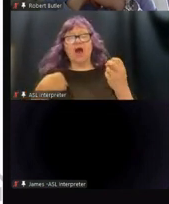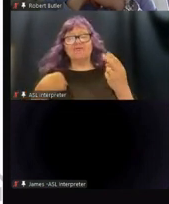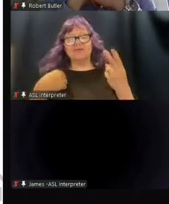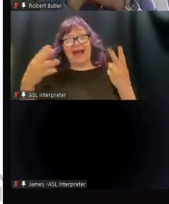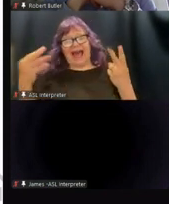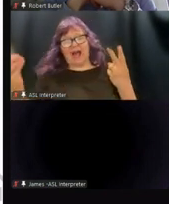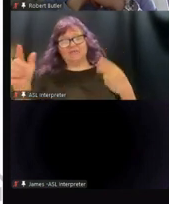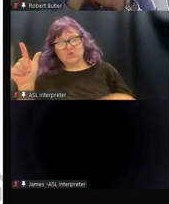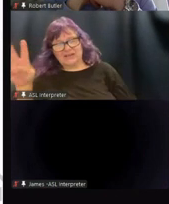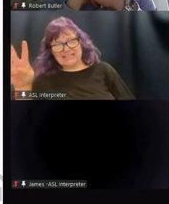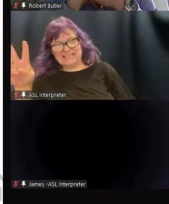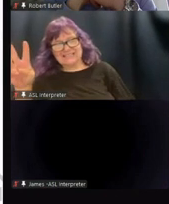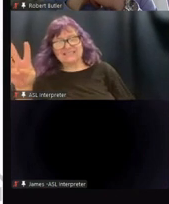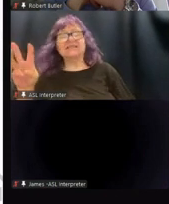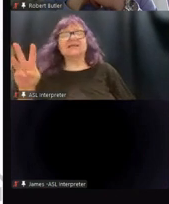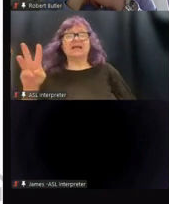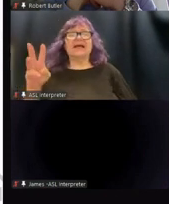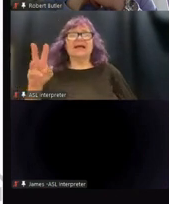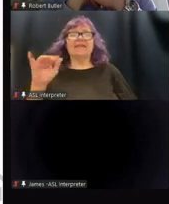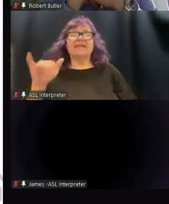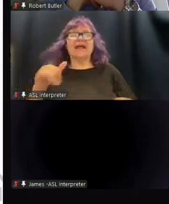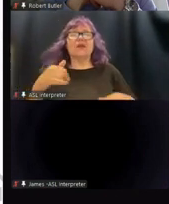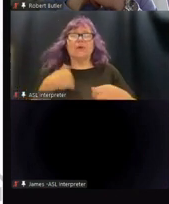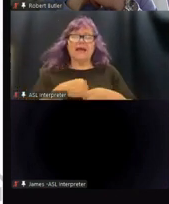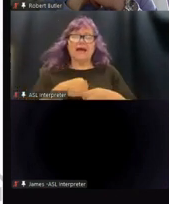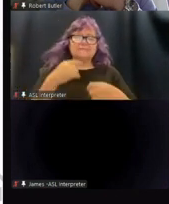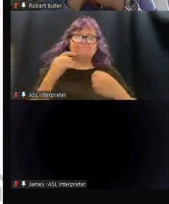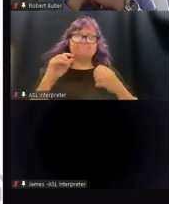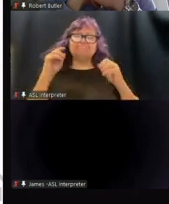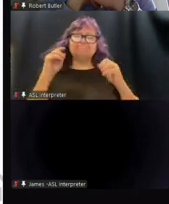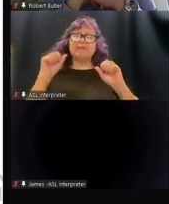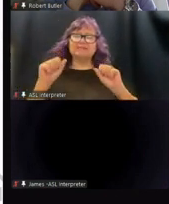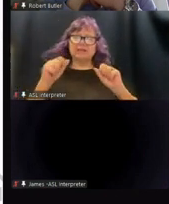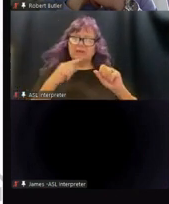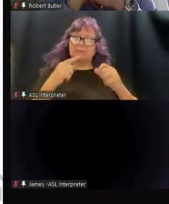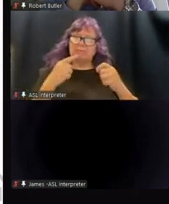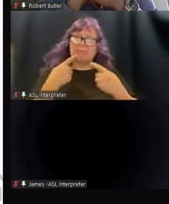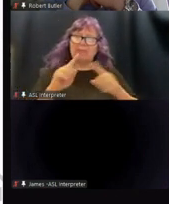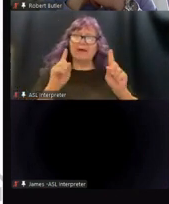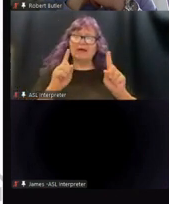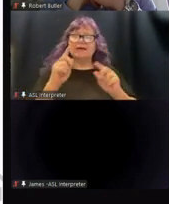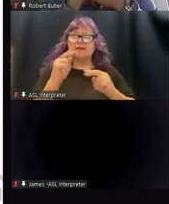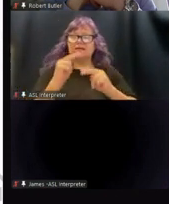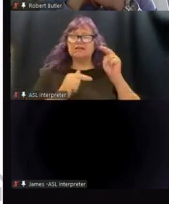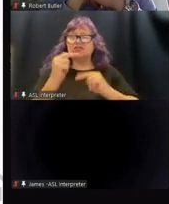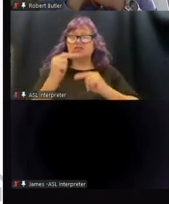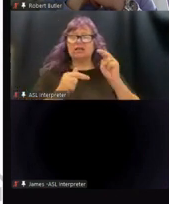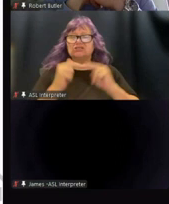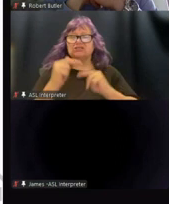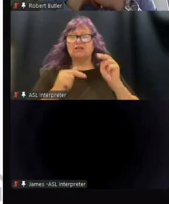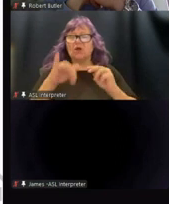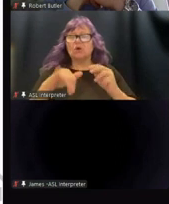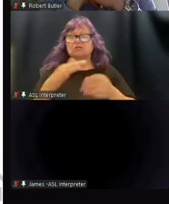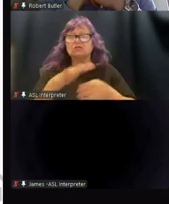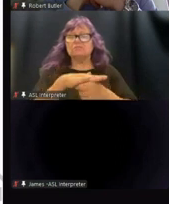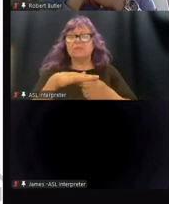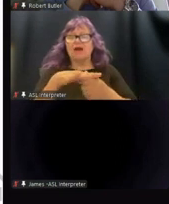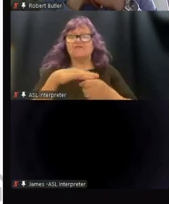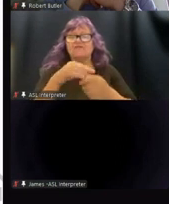stations where we are optimistic we're going to be able to construct and drop these platforms into place.